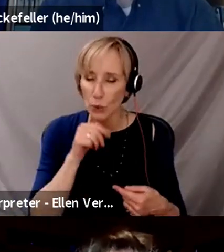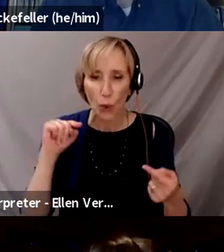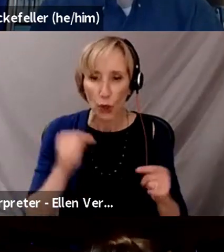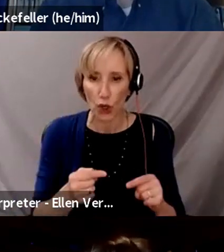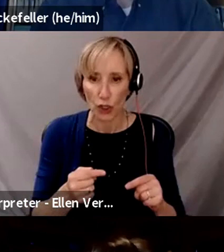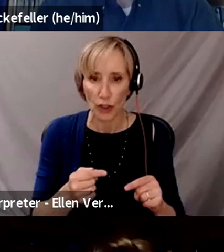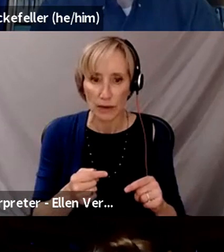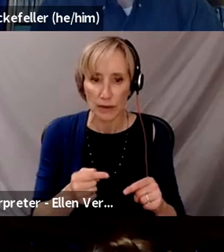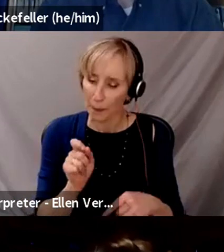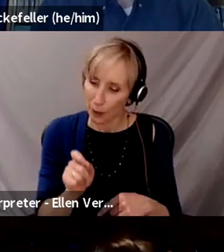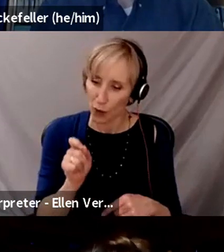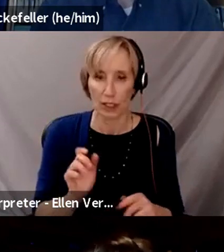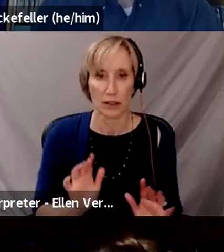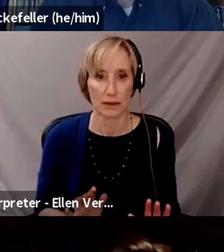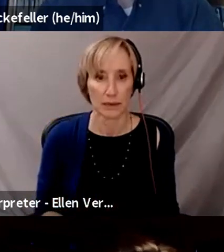Oh, yeah.